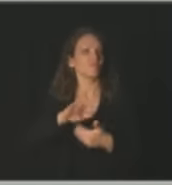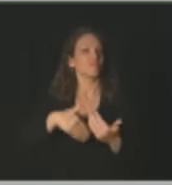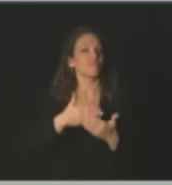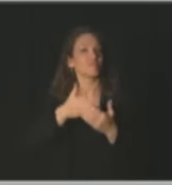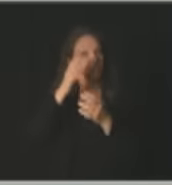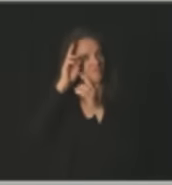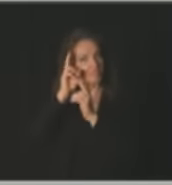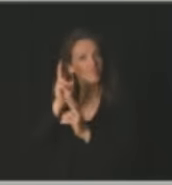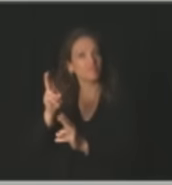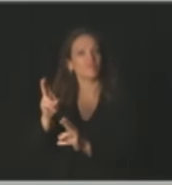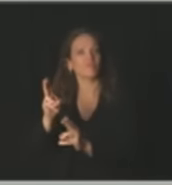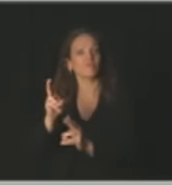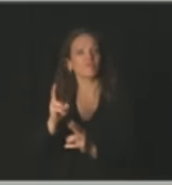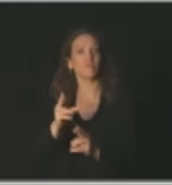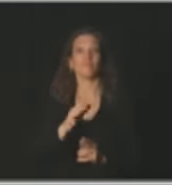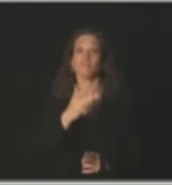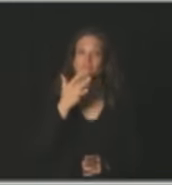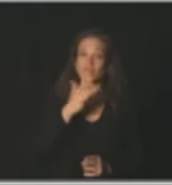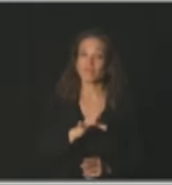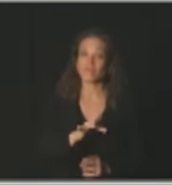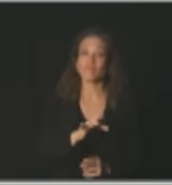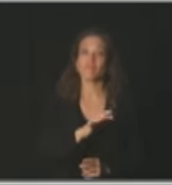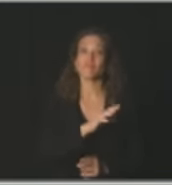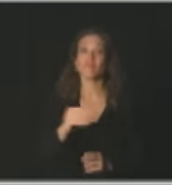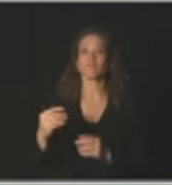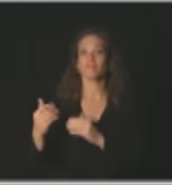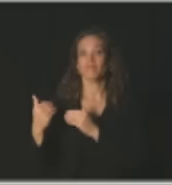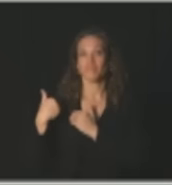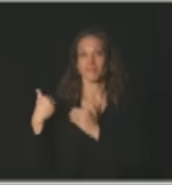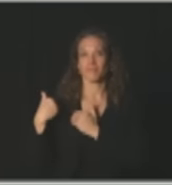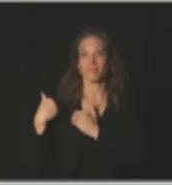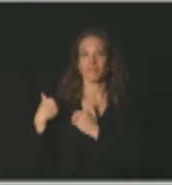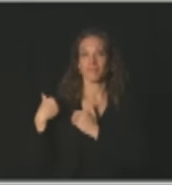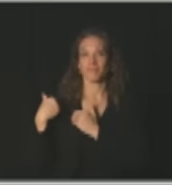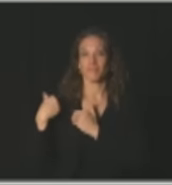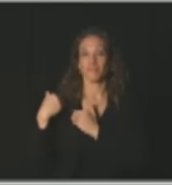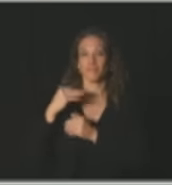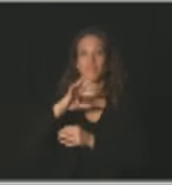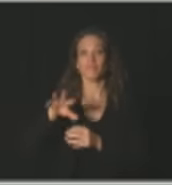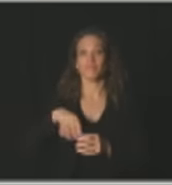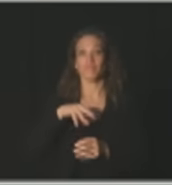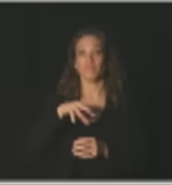honors, privileges, and responsibilities